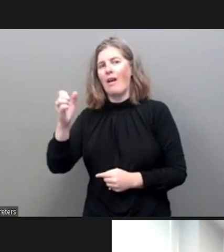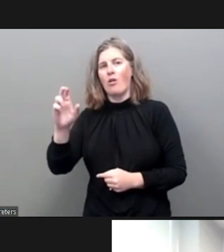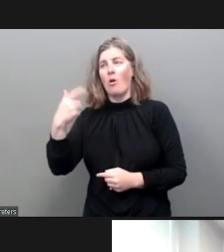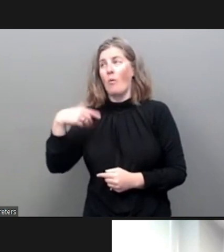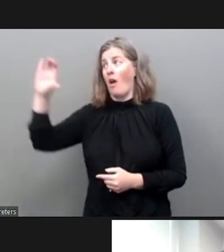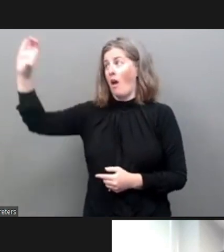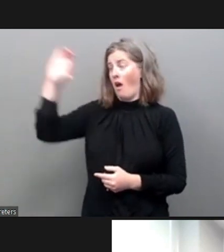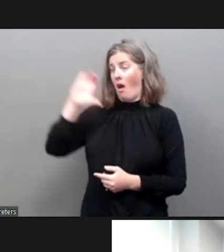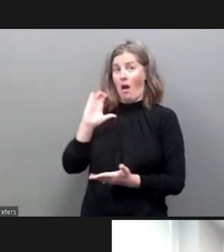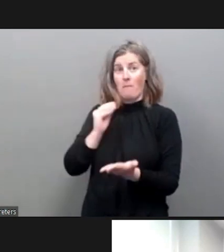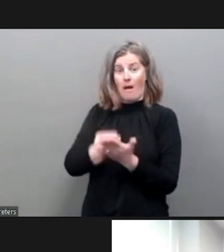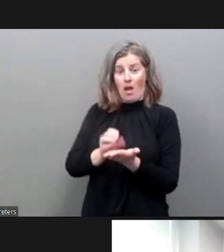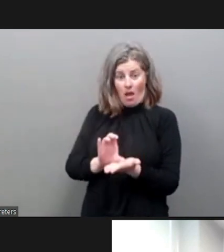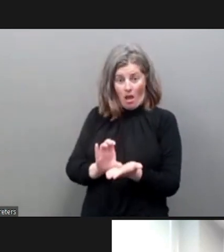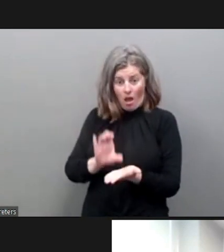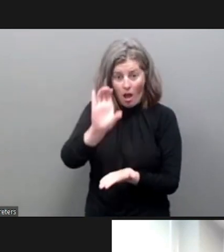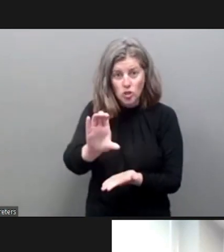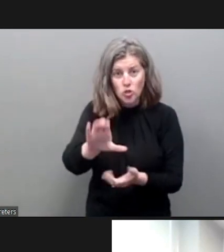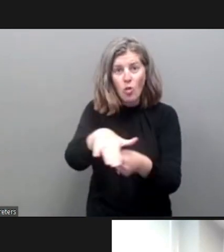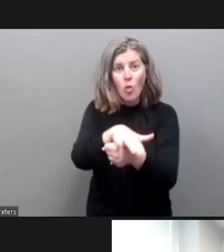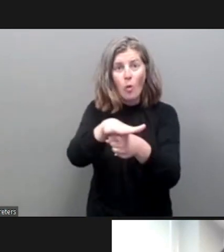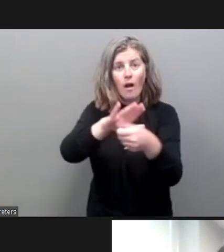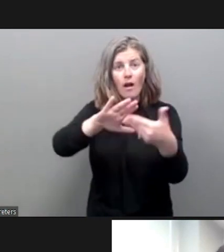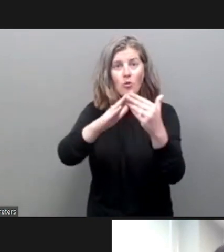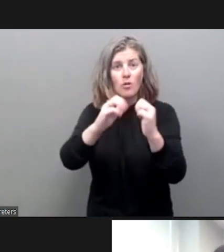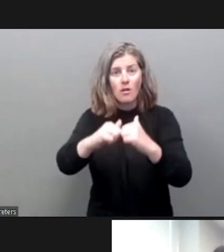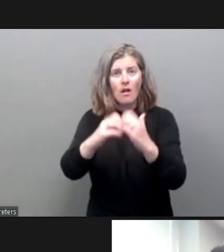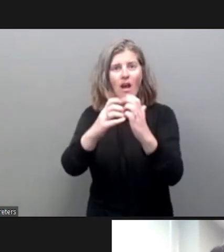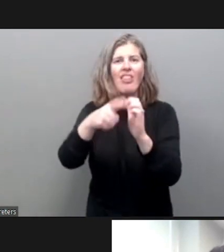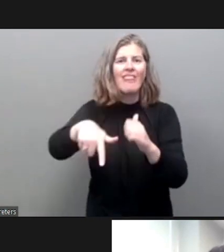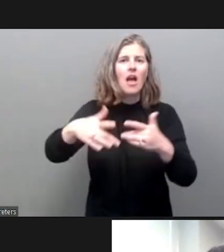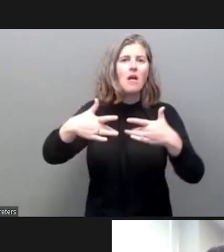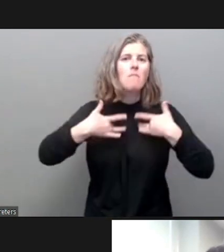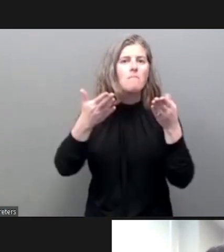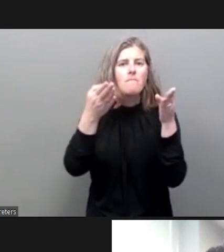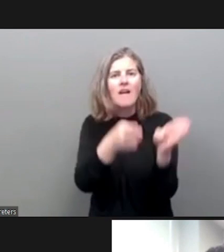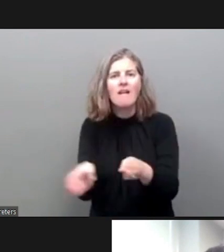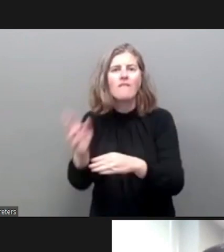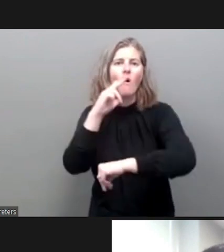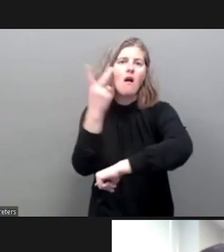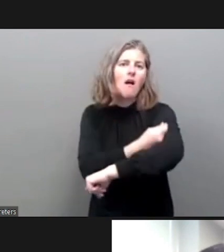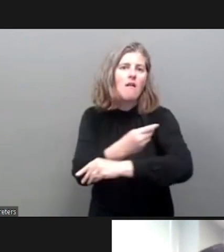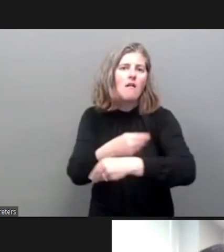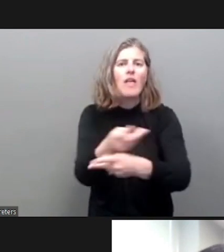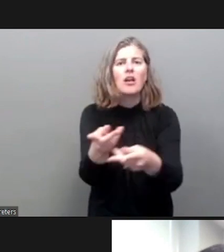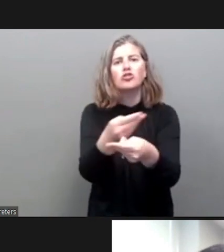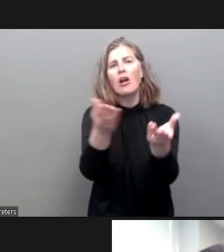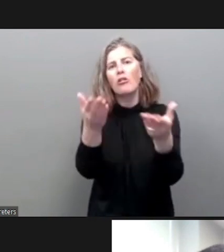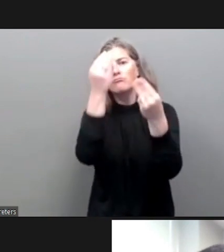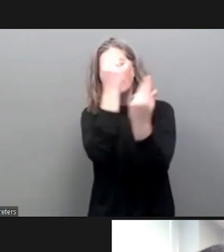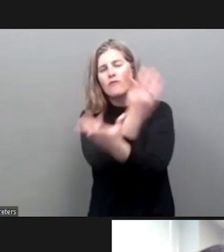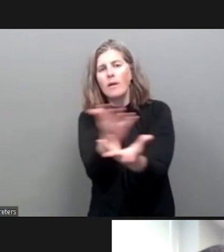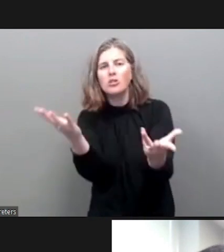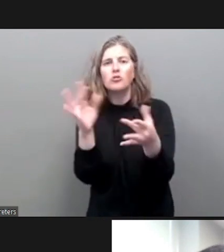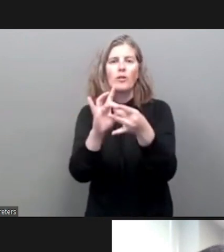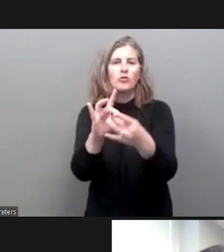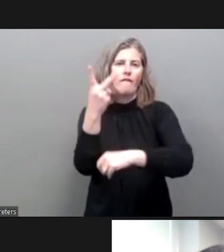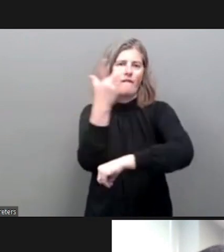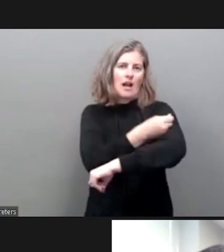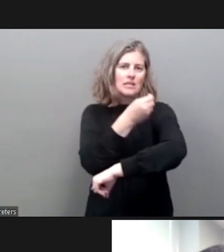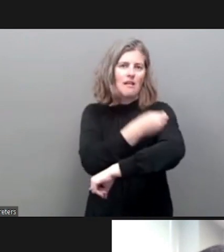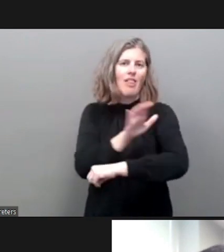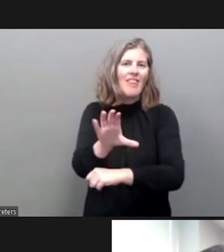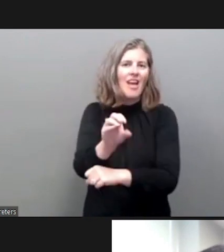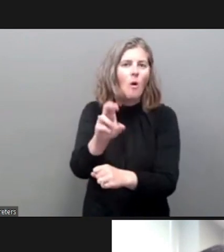local community organizations who are either planning vaccine events or wanting to share their